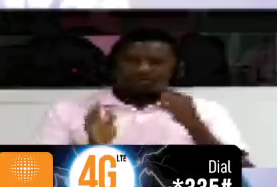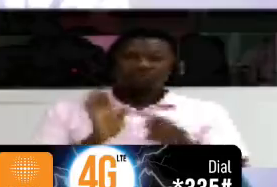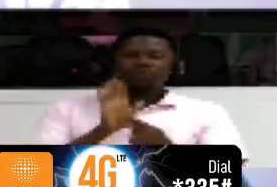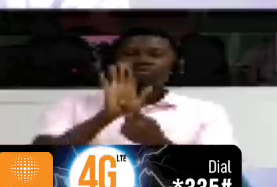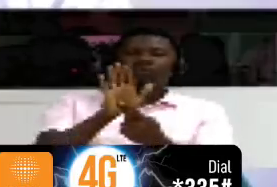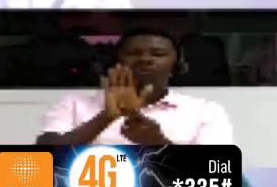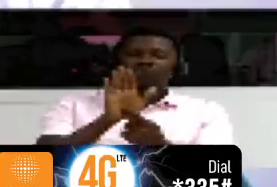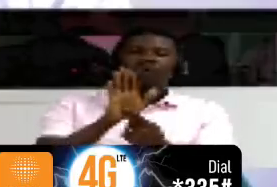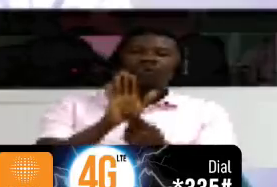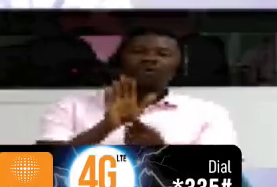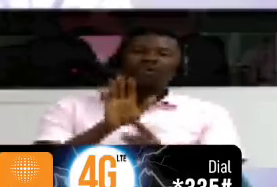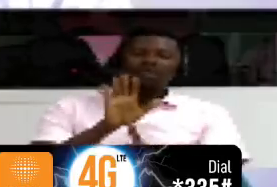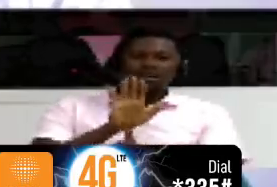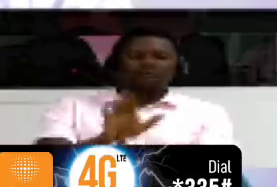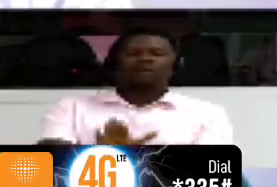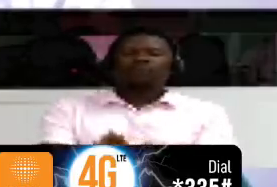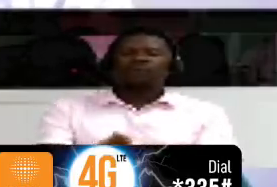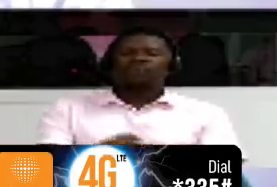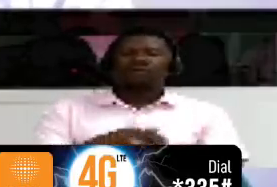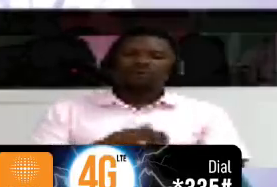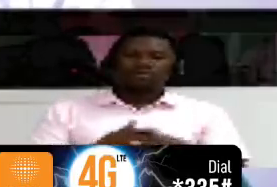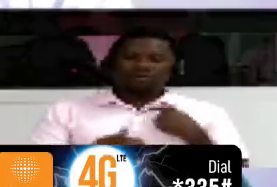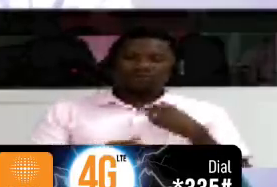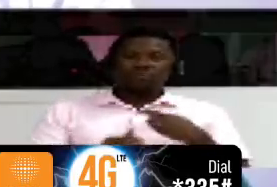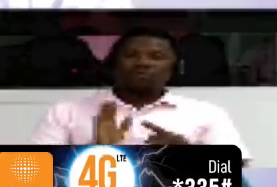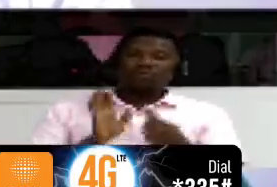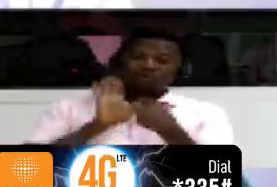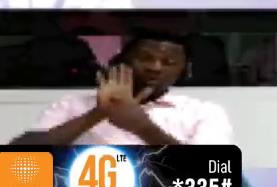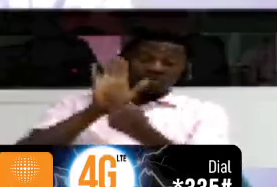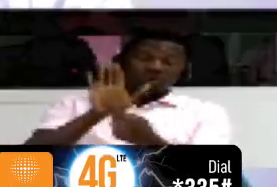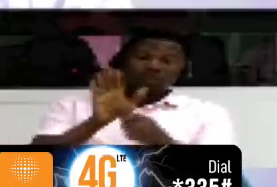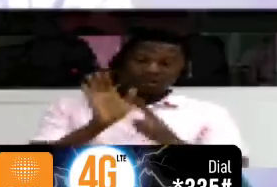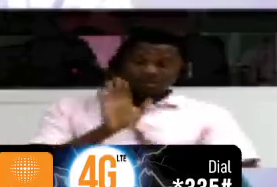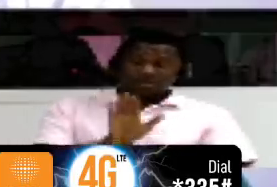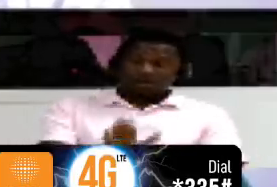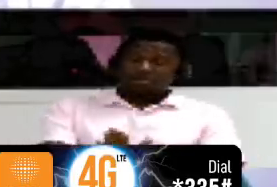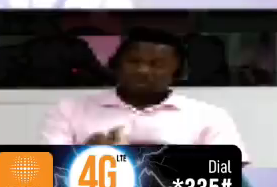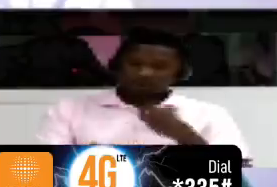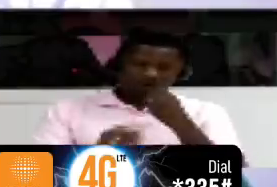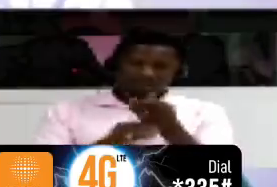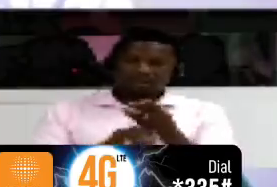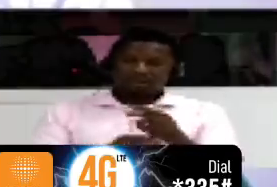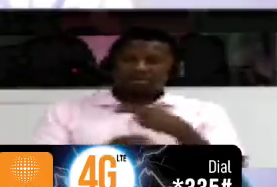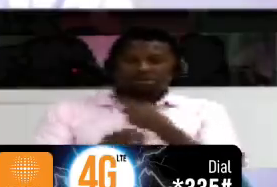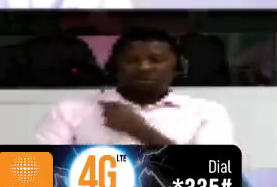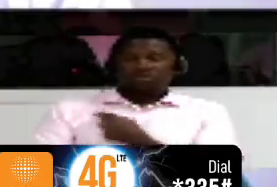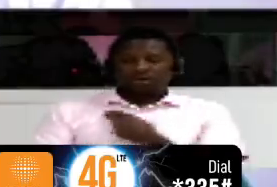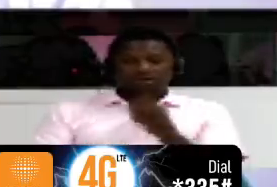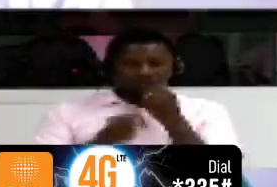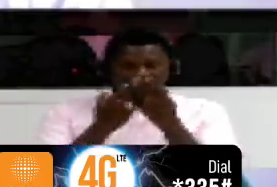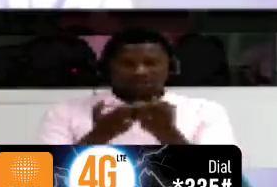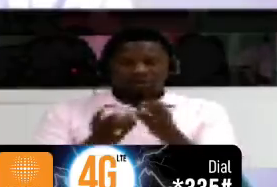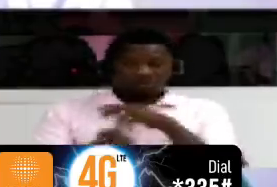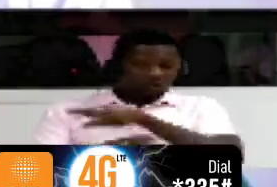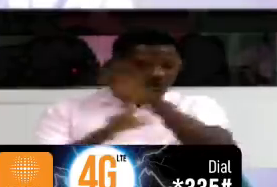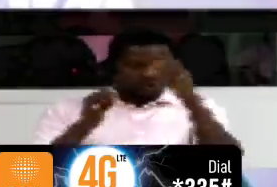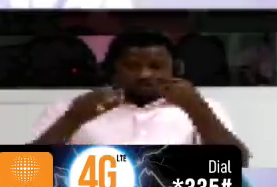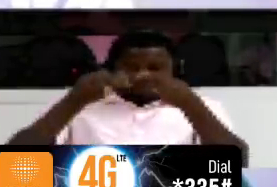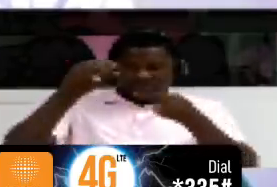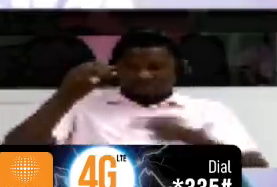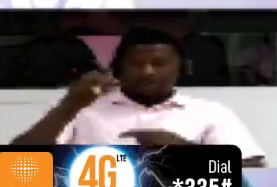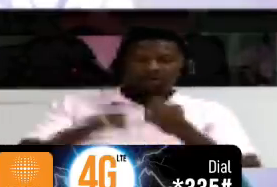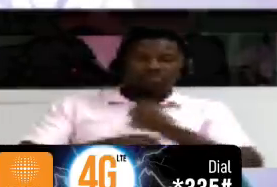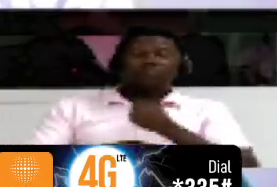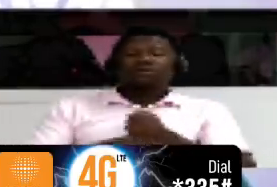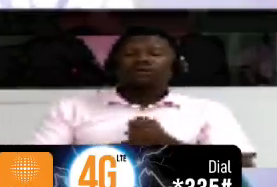examples. We need to show examples, and that was why the union, like I said, those portfolios were created.